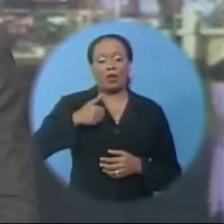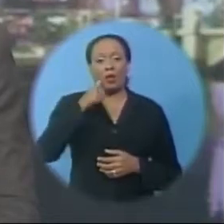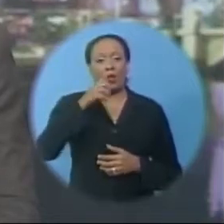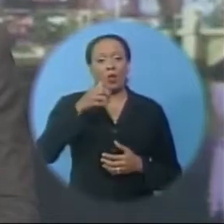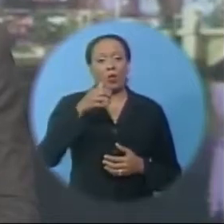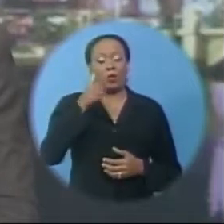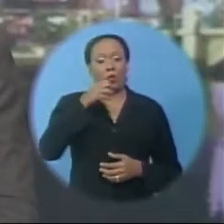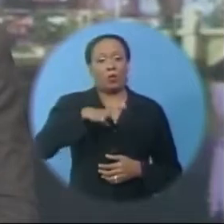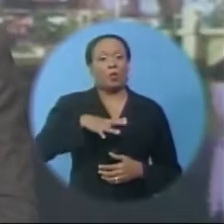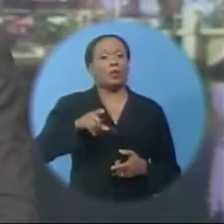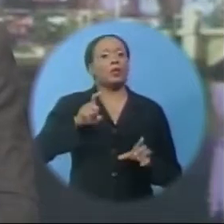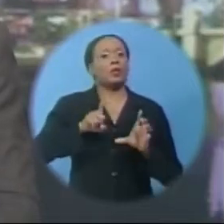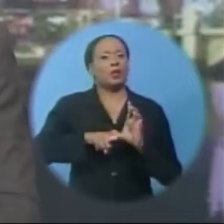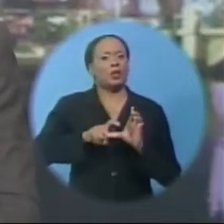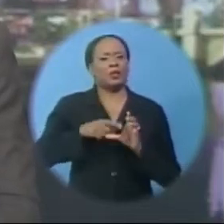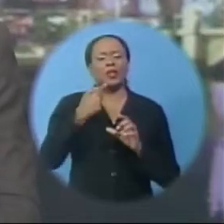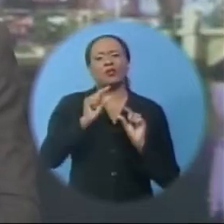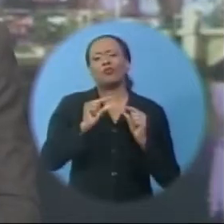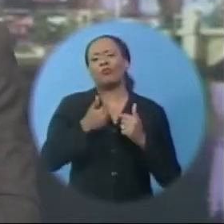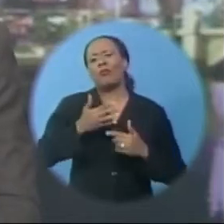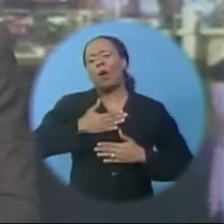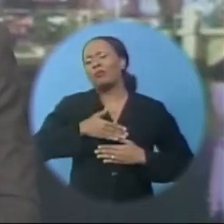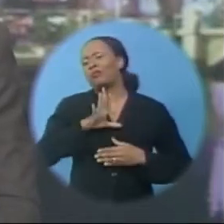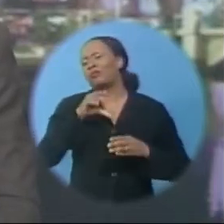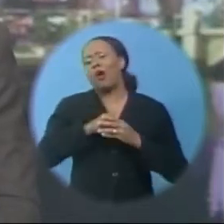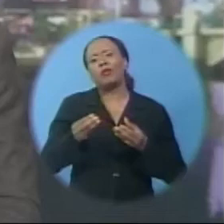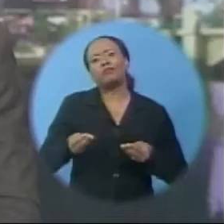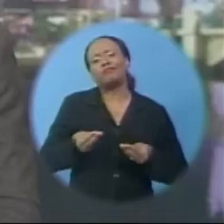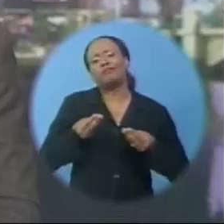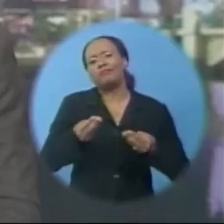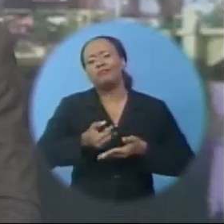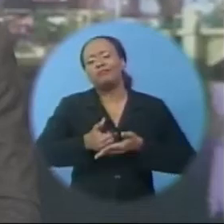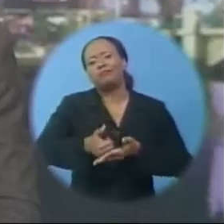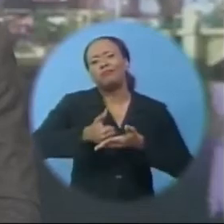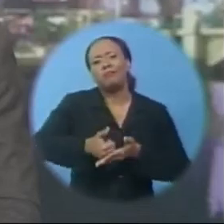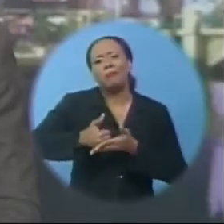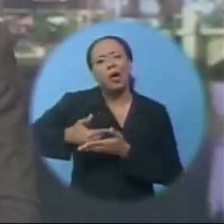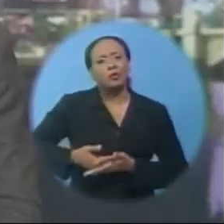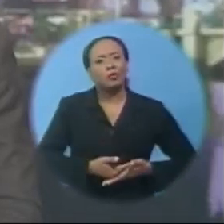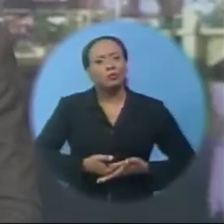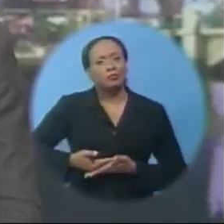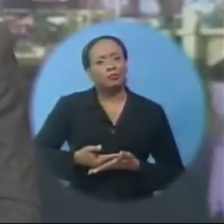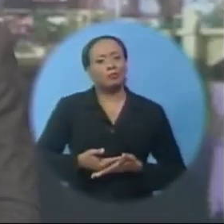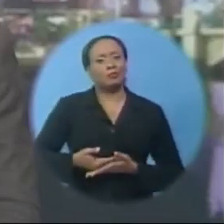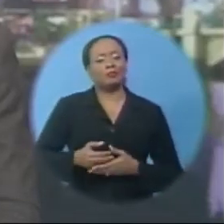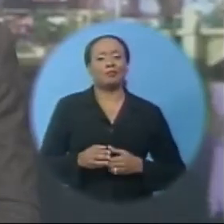Club, Beverly McCollin Moore, says the group is happy to be a part of something important.